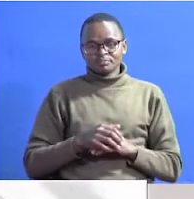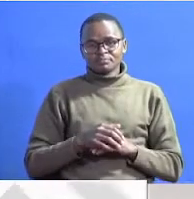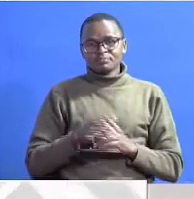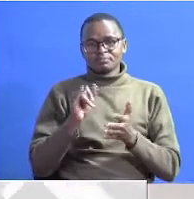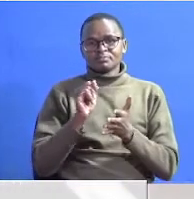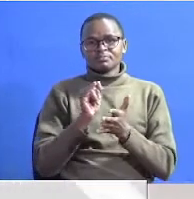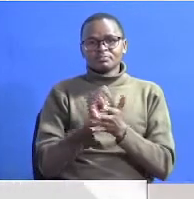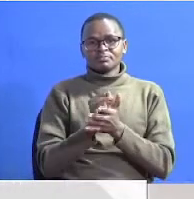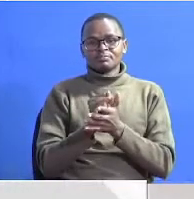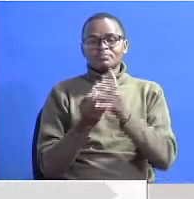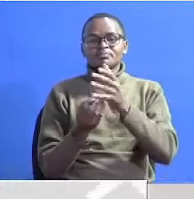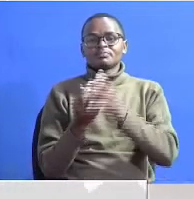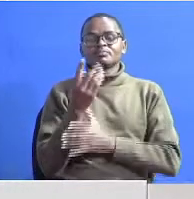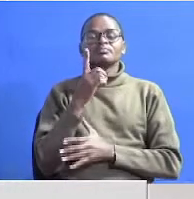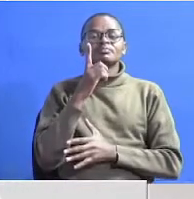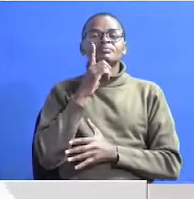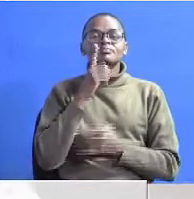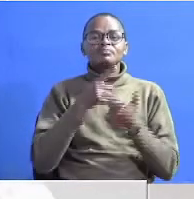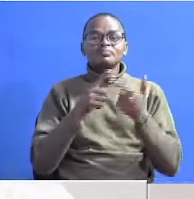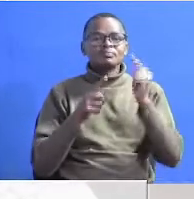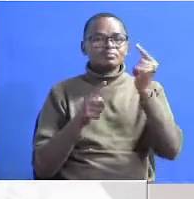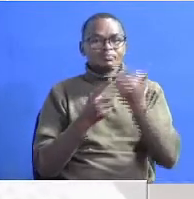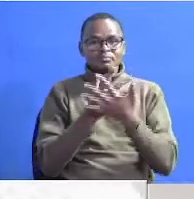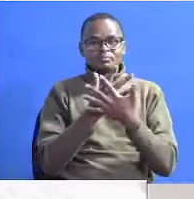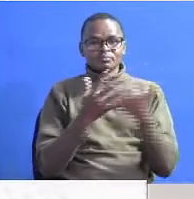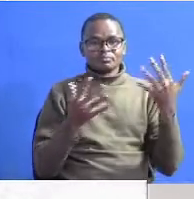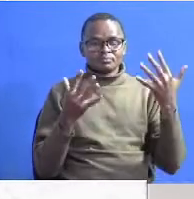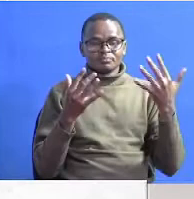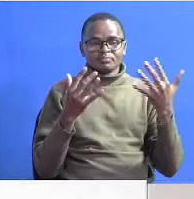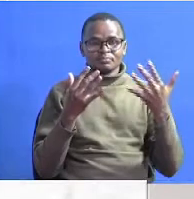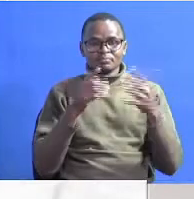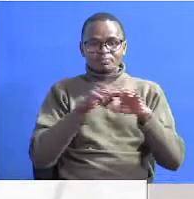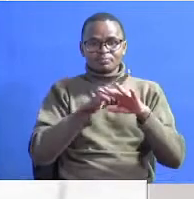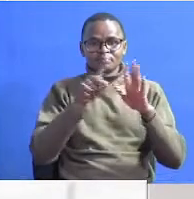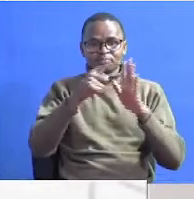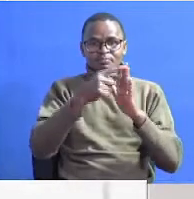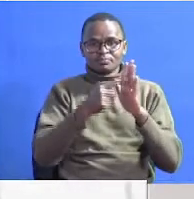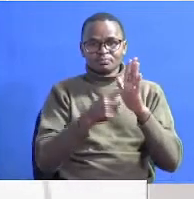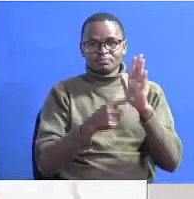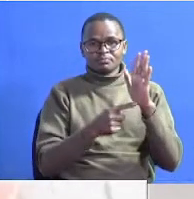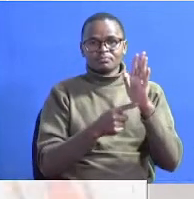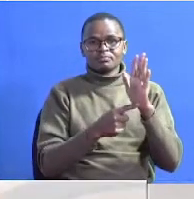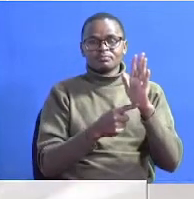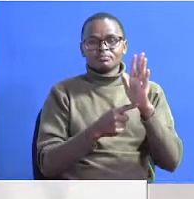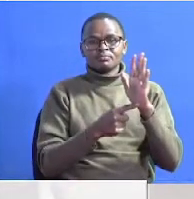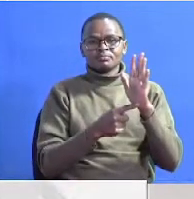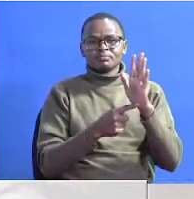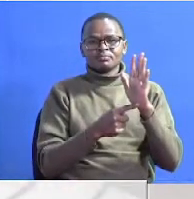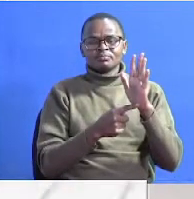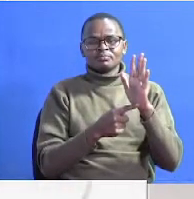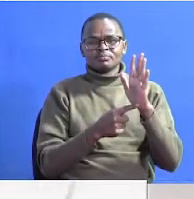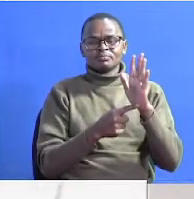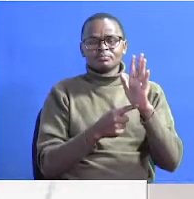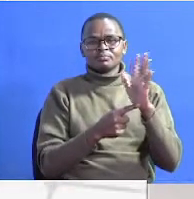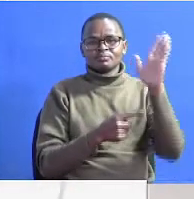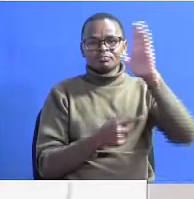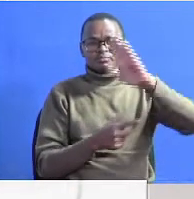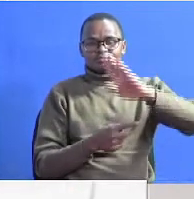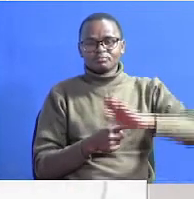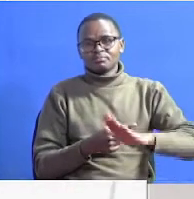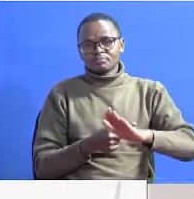that inauguration tomorrow. But one thing that came out in his statement, that he is still holding back